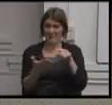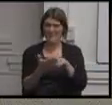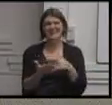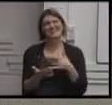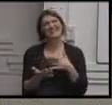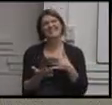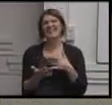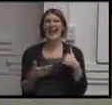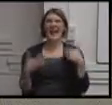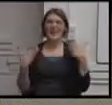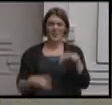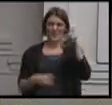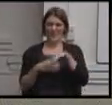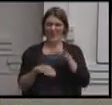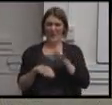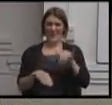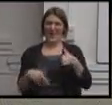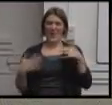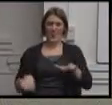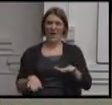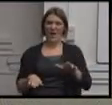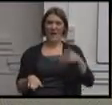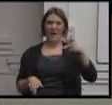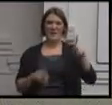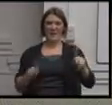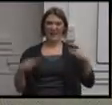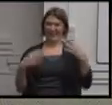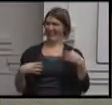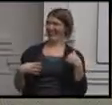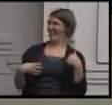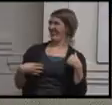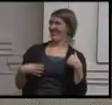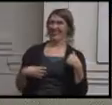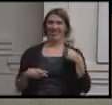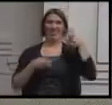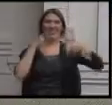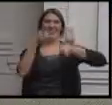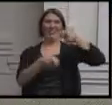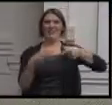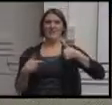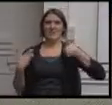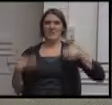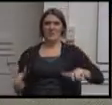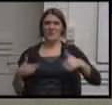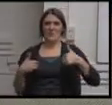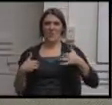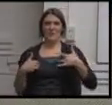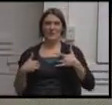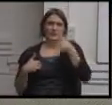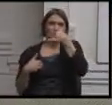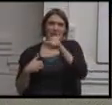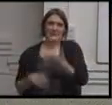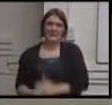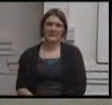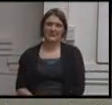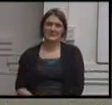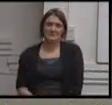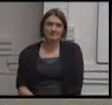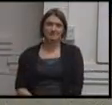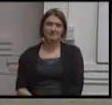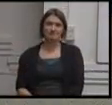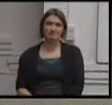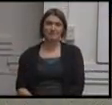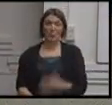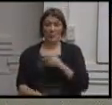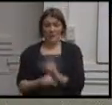And I don't want to vote on it. I don't want the public spectacle of being put to a vote on that type of a thing,